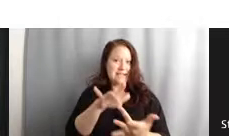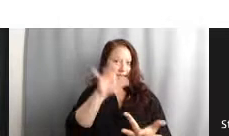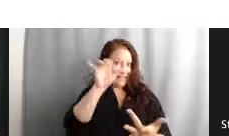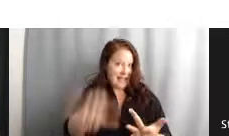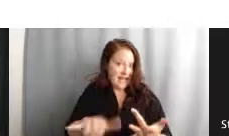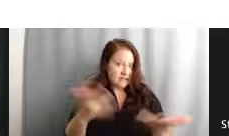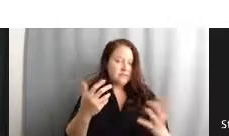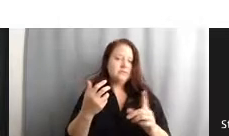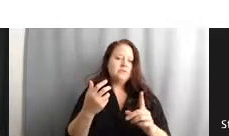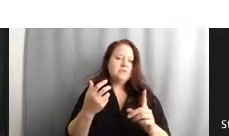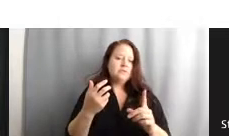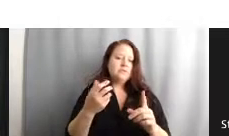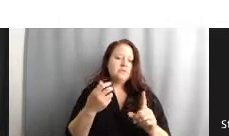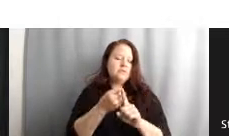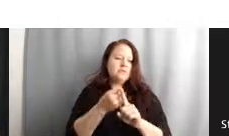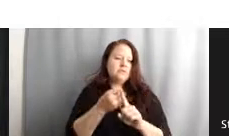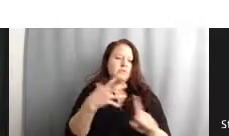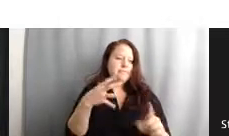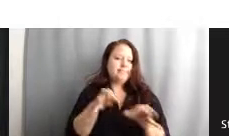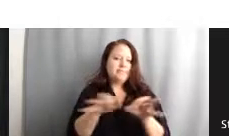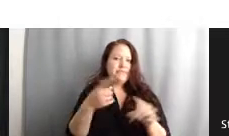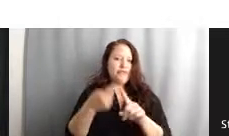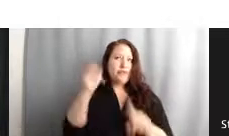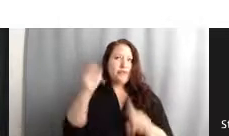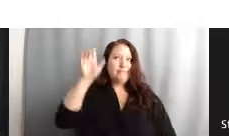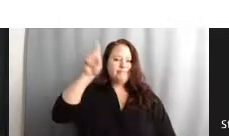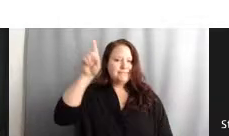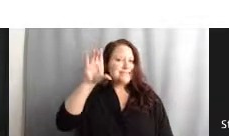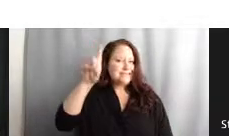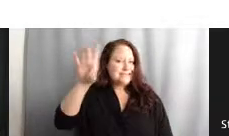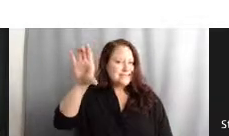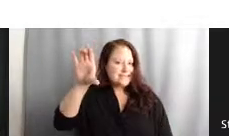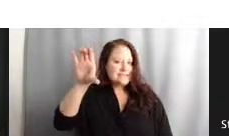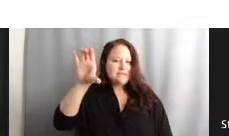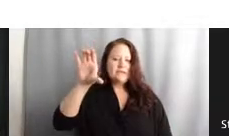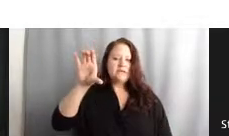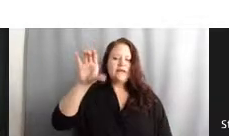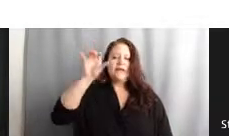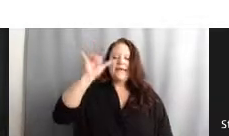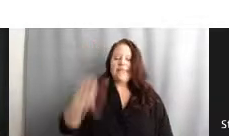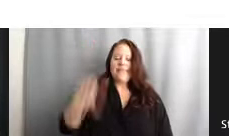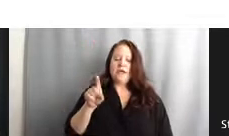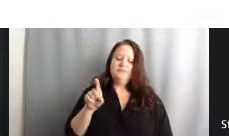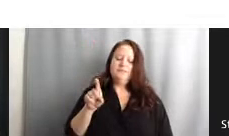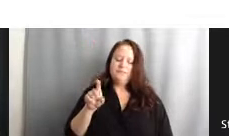is defined and identified by CDC guidance, that's the